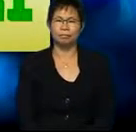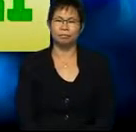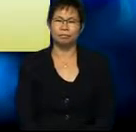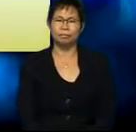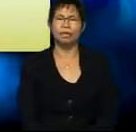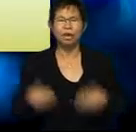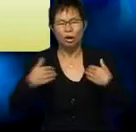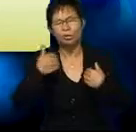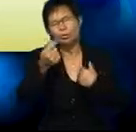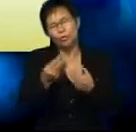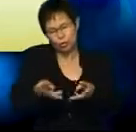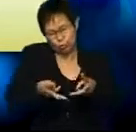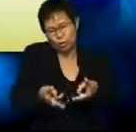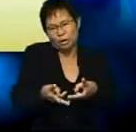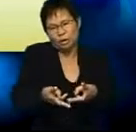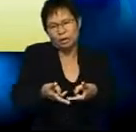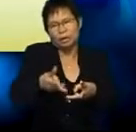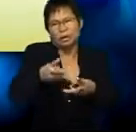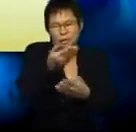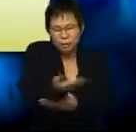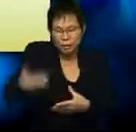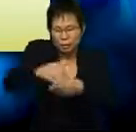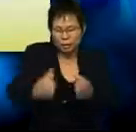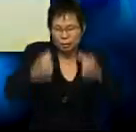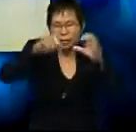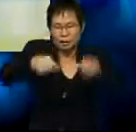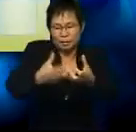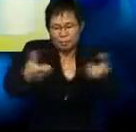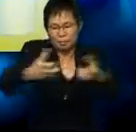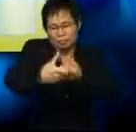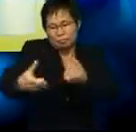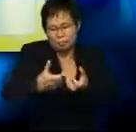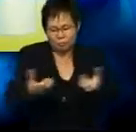There are a few ways the substances in a mixture can be separated.